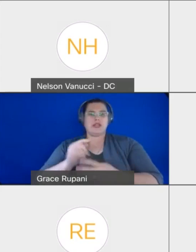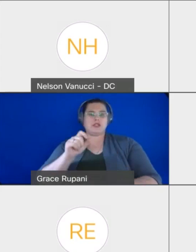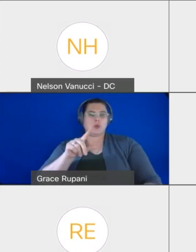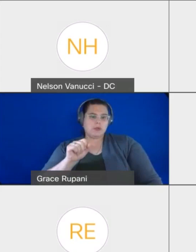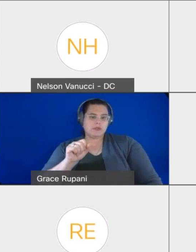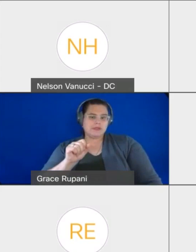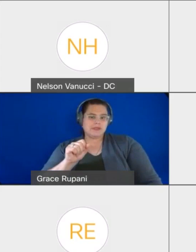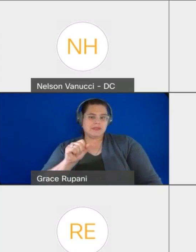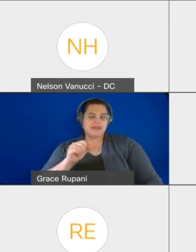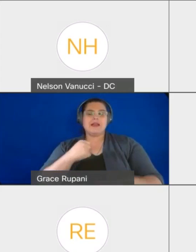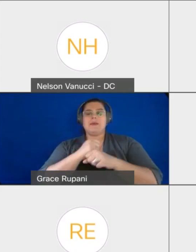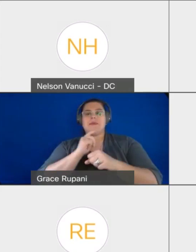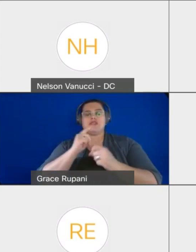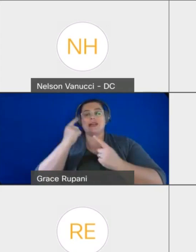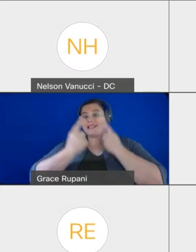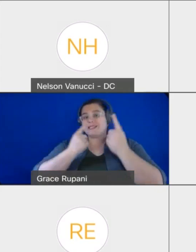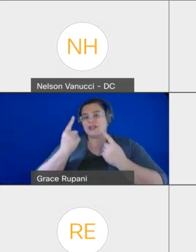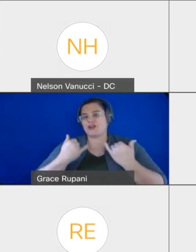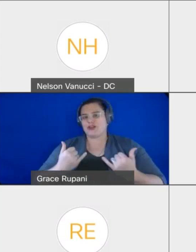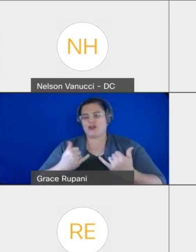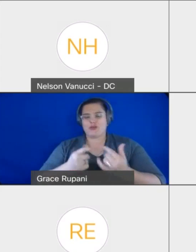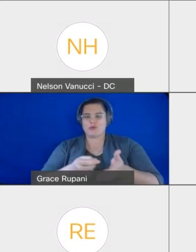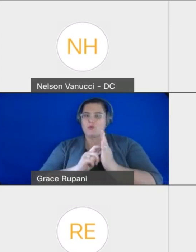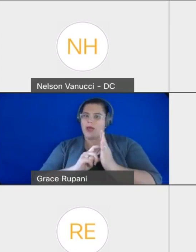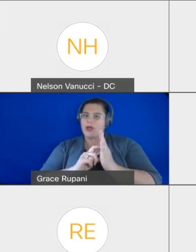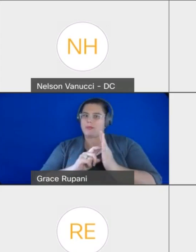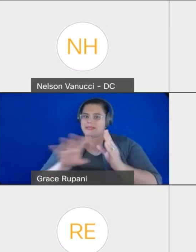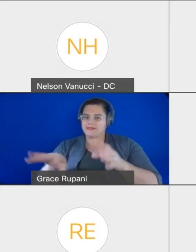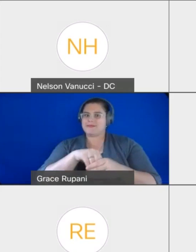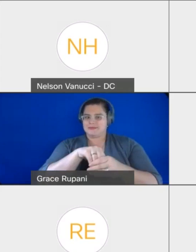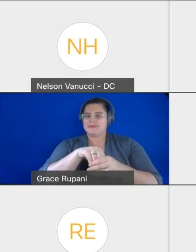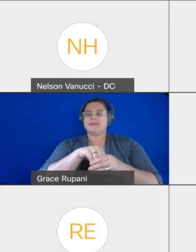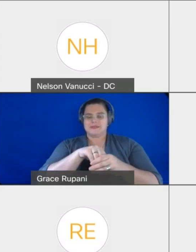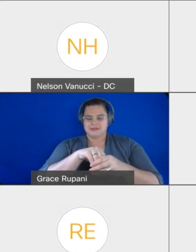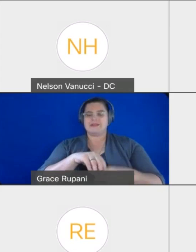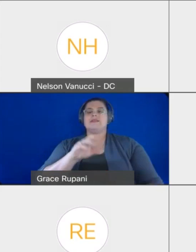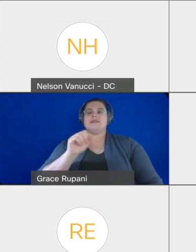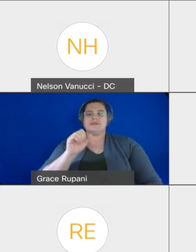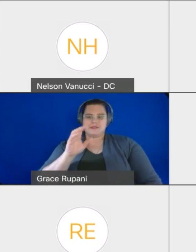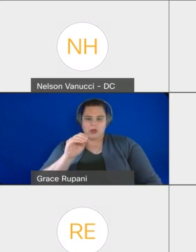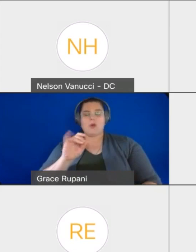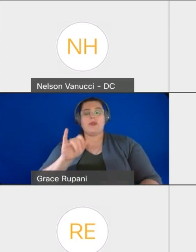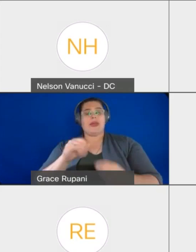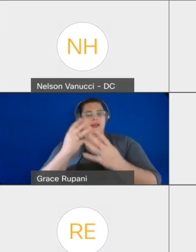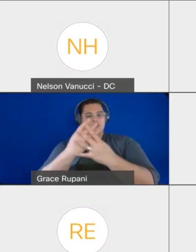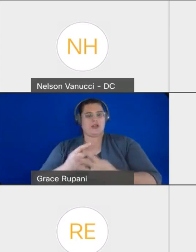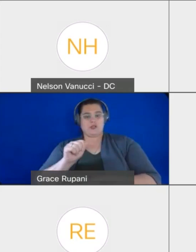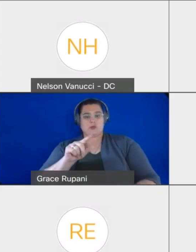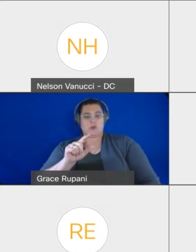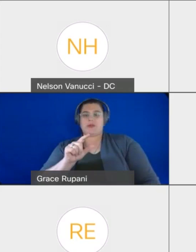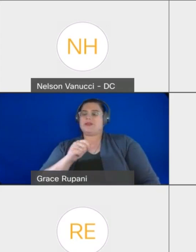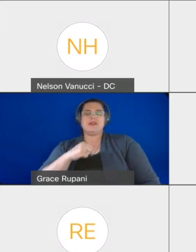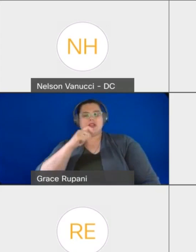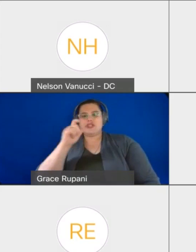account current requirements, so that the screening tool should no longer ask, have